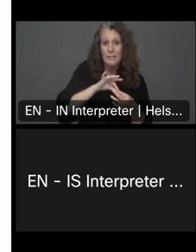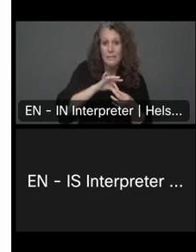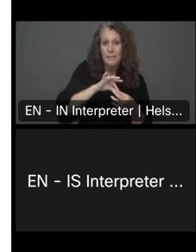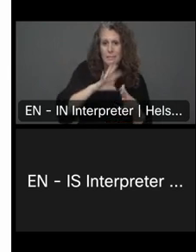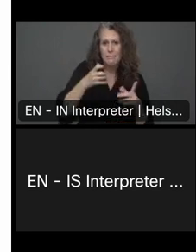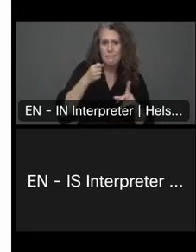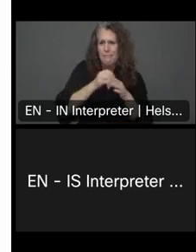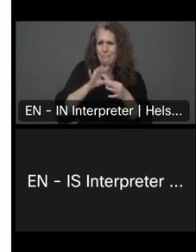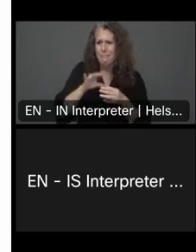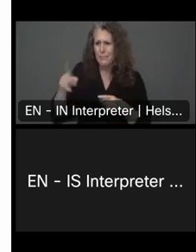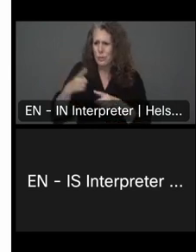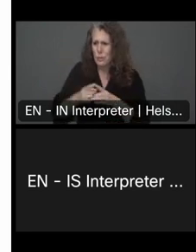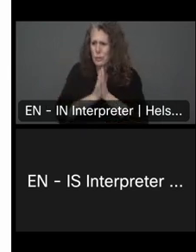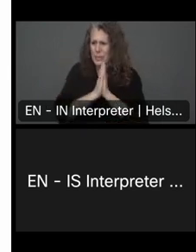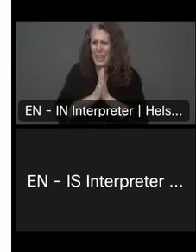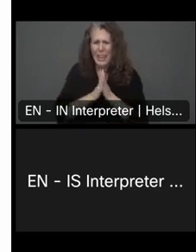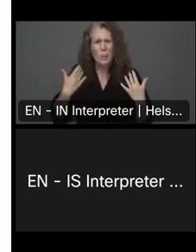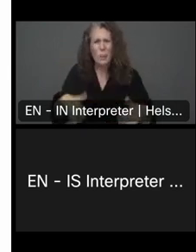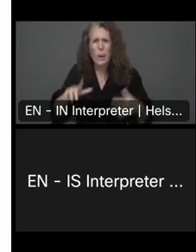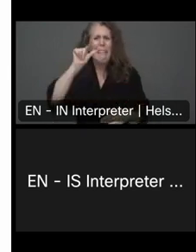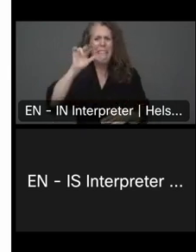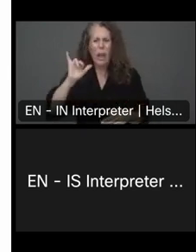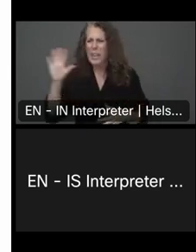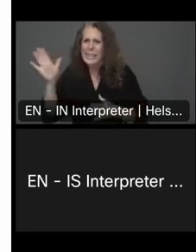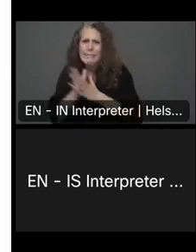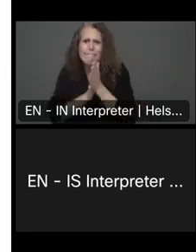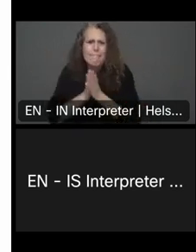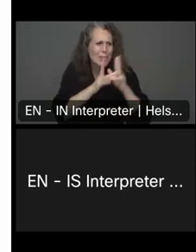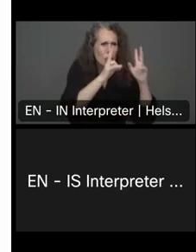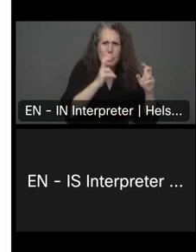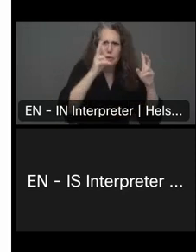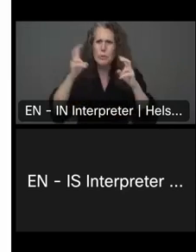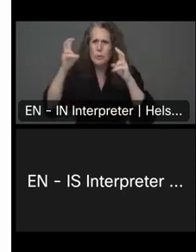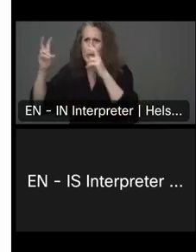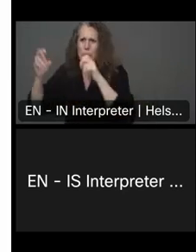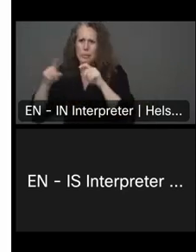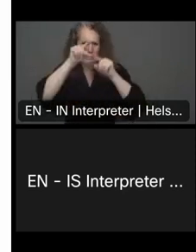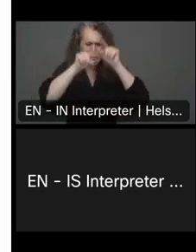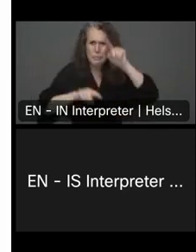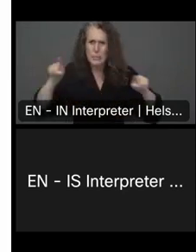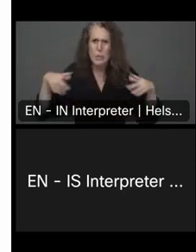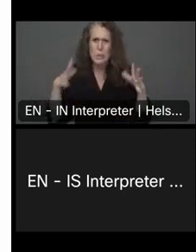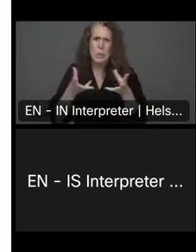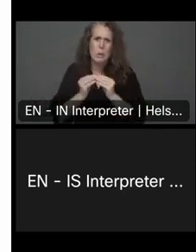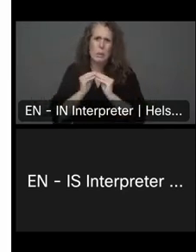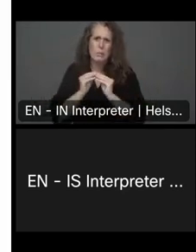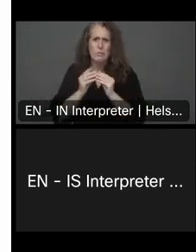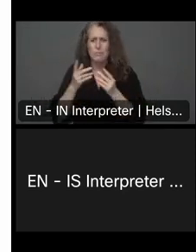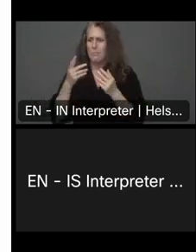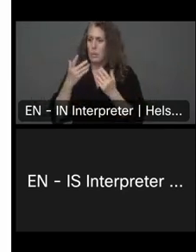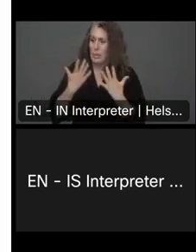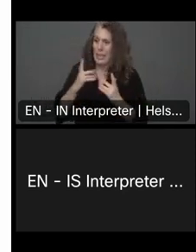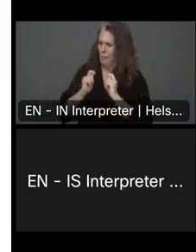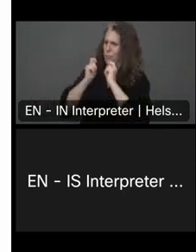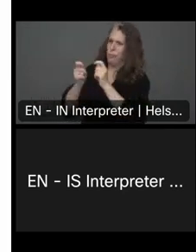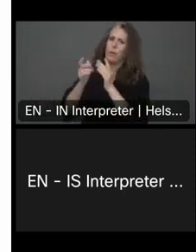broad Larry's range of interest and knowledge was. I regard him as very worthy of the award he has given today.